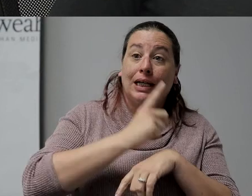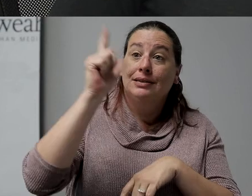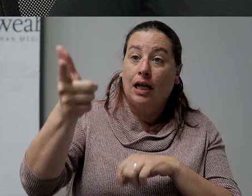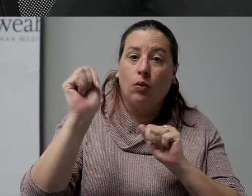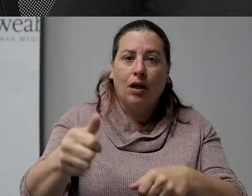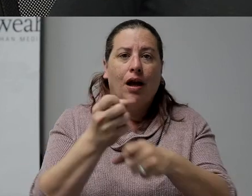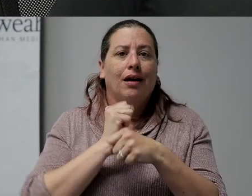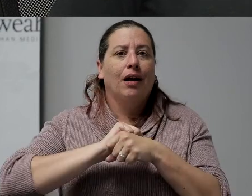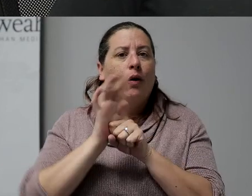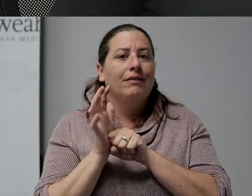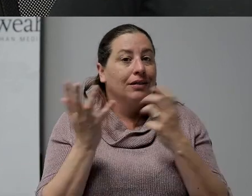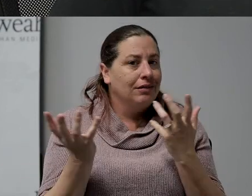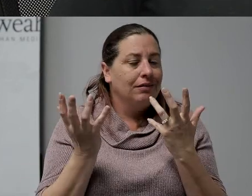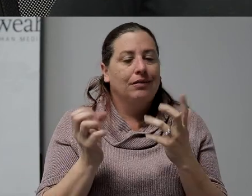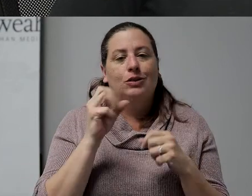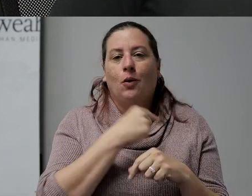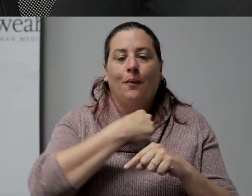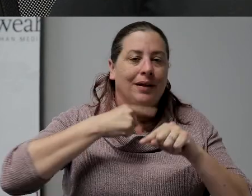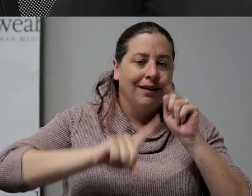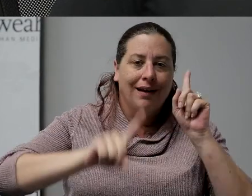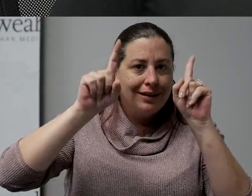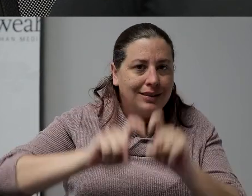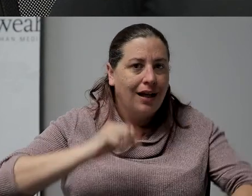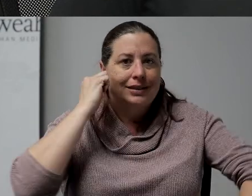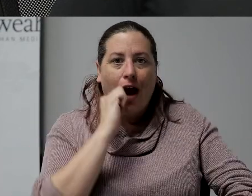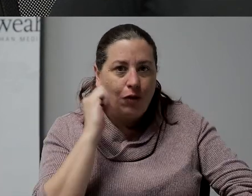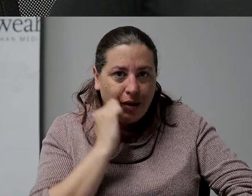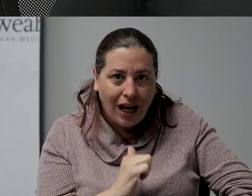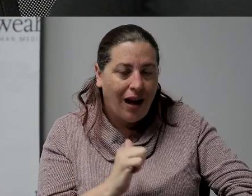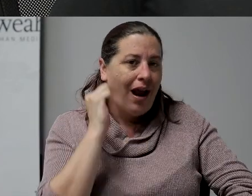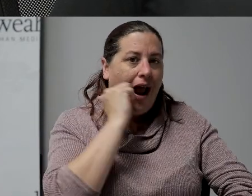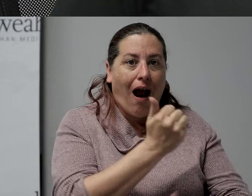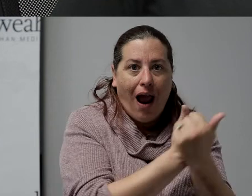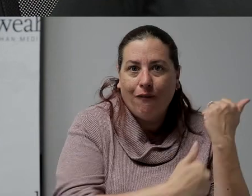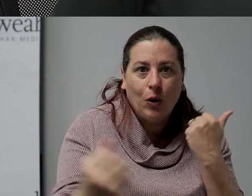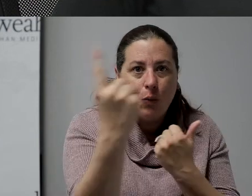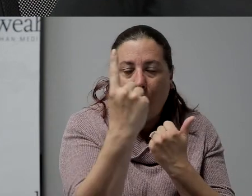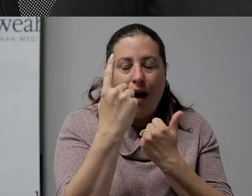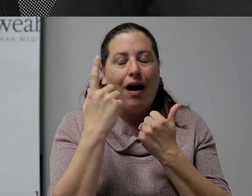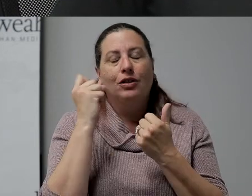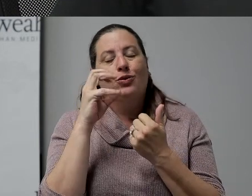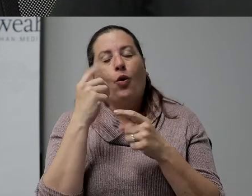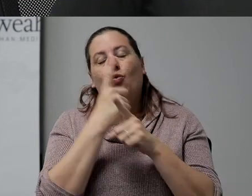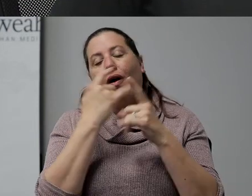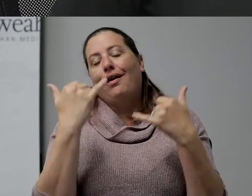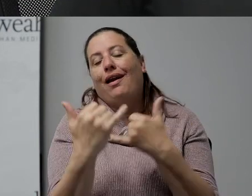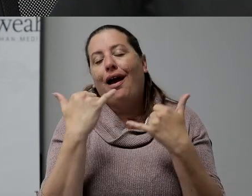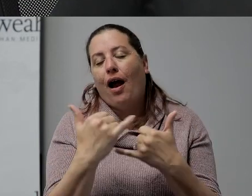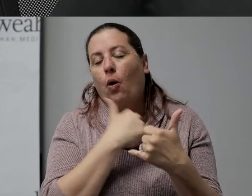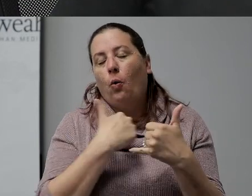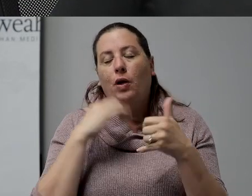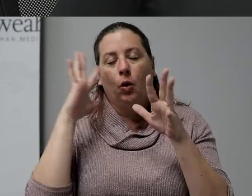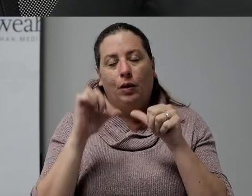we certainly can't test everybody every single day through the process. So I think for now we're going to